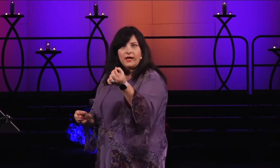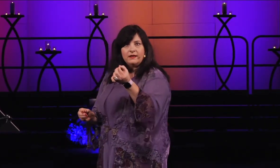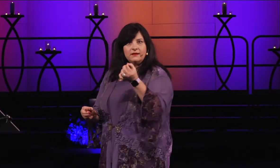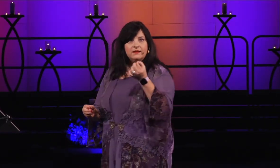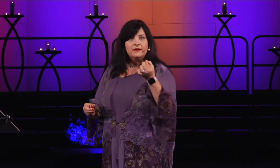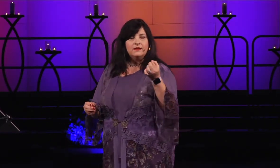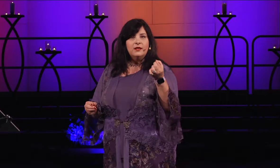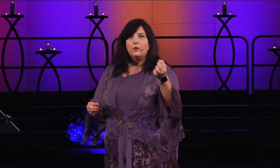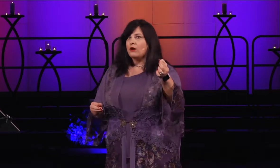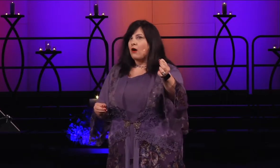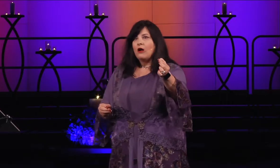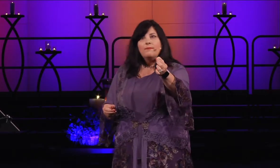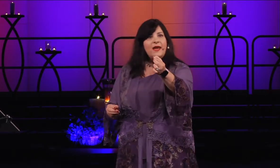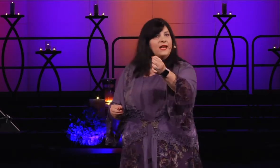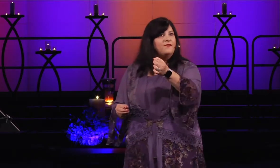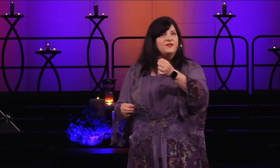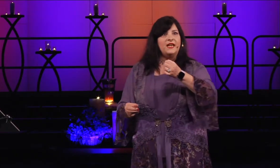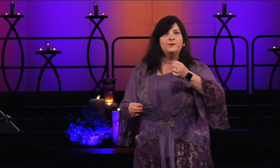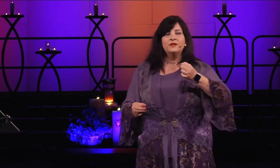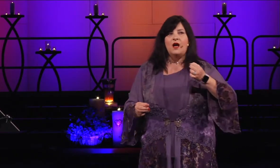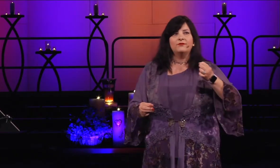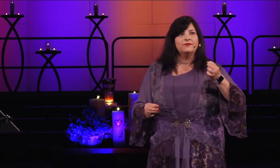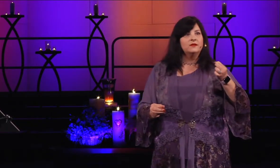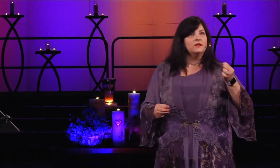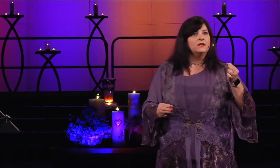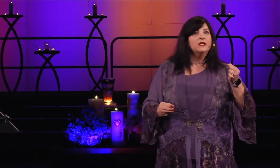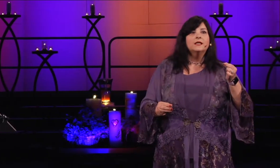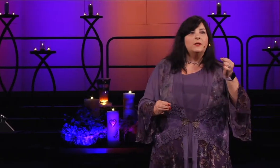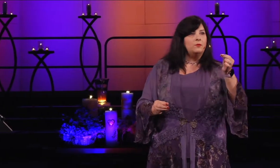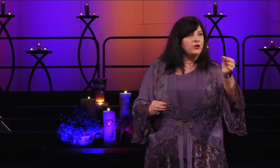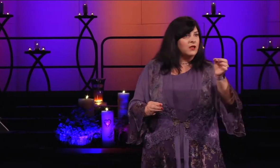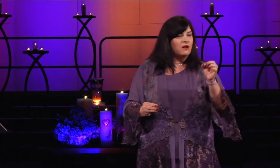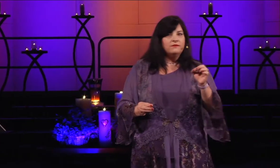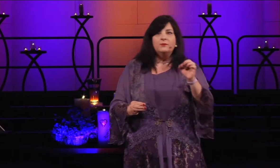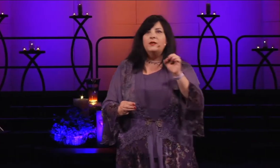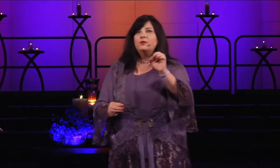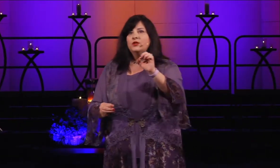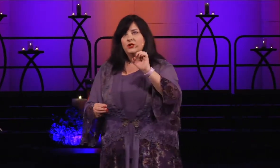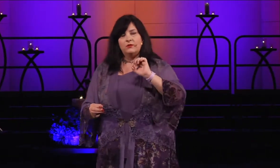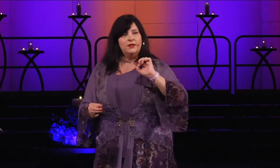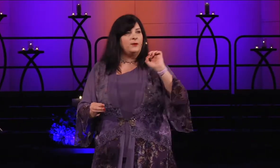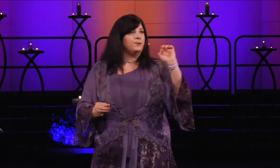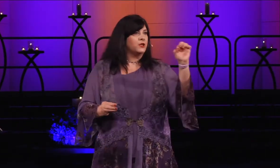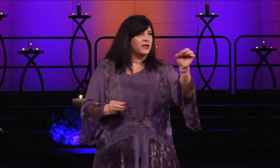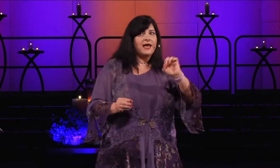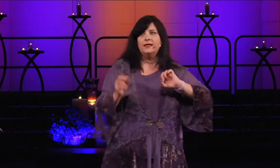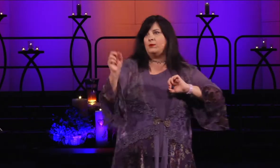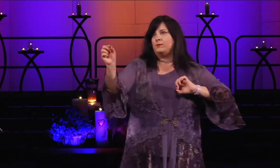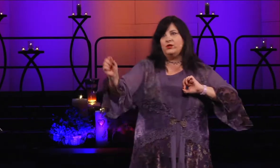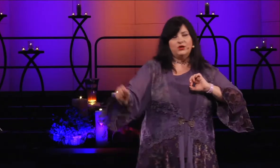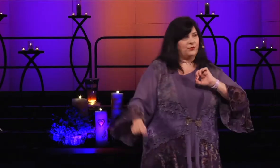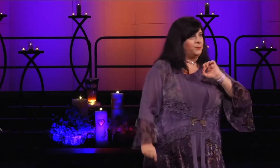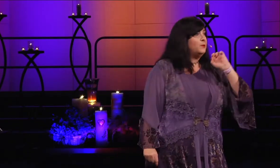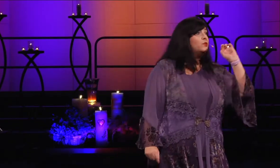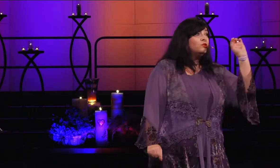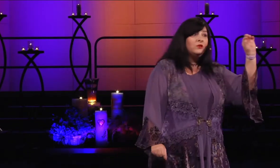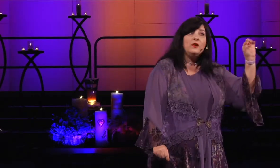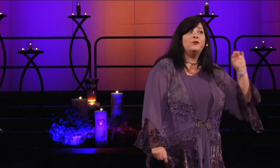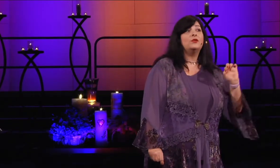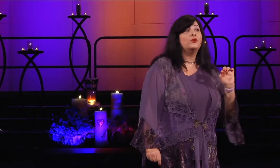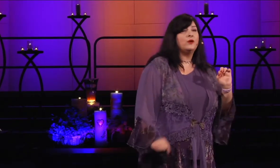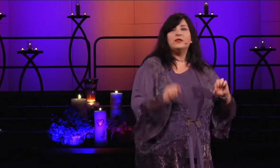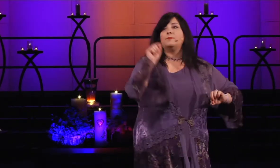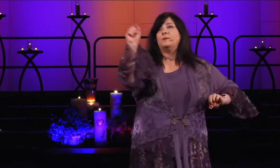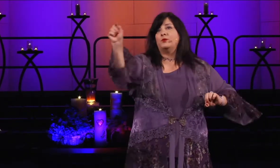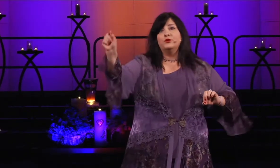all one. We are all made of the same stuff. The people you love, the people you don't. The people you like, the people you don't. The people who are doing